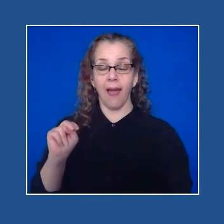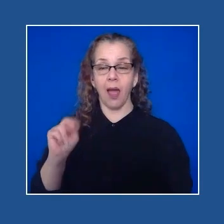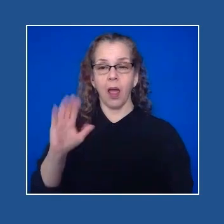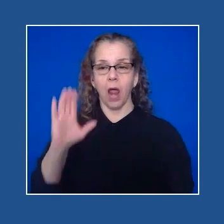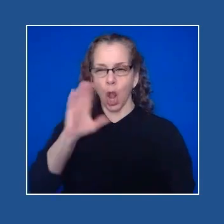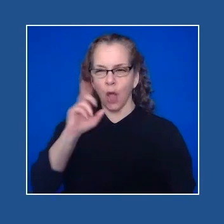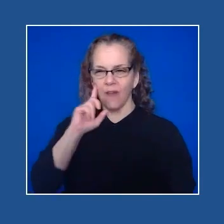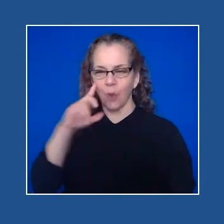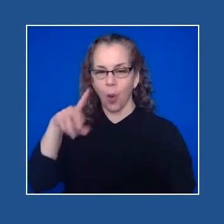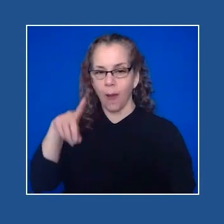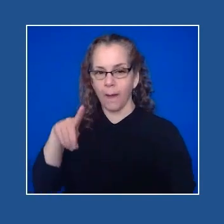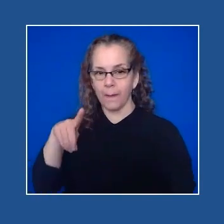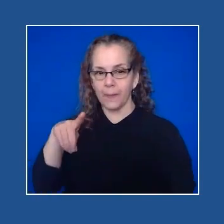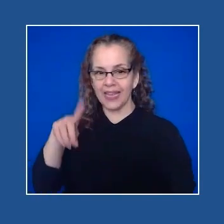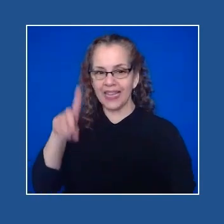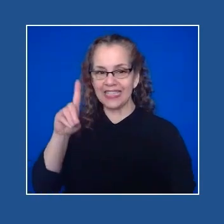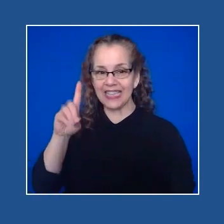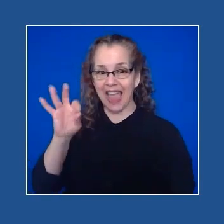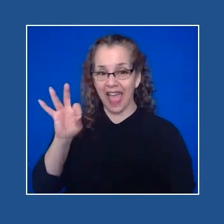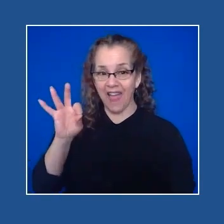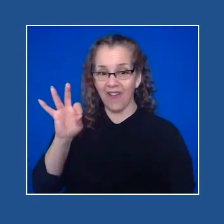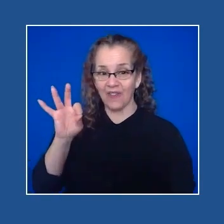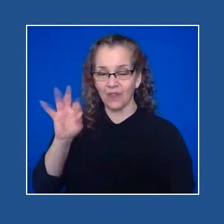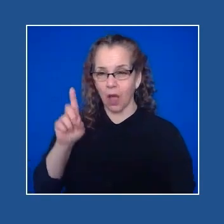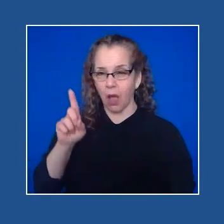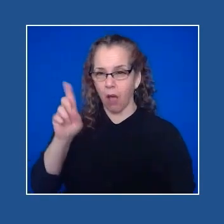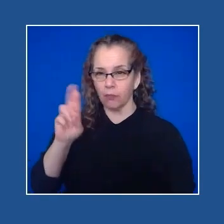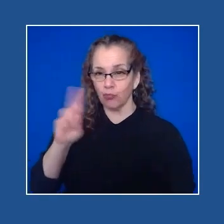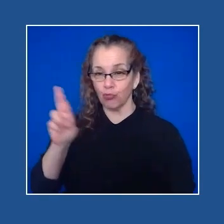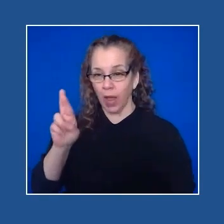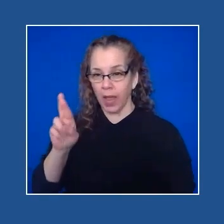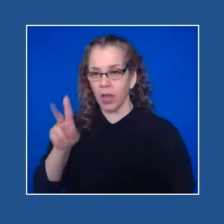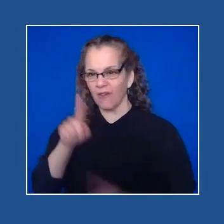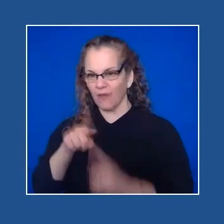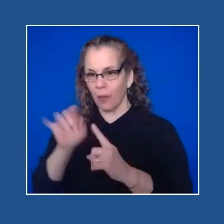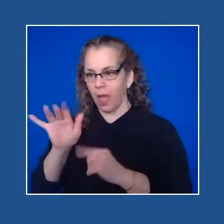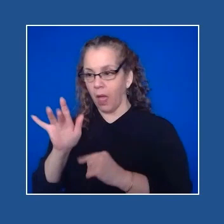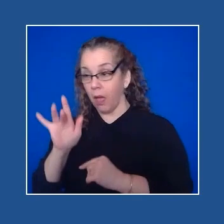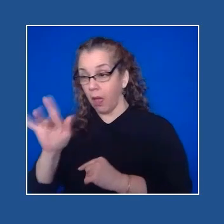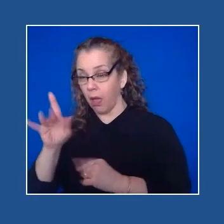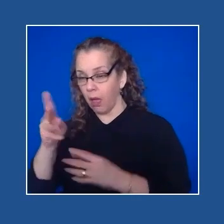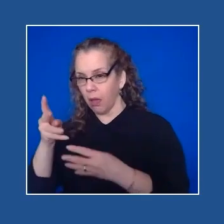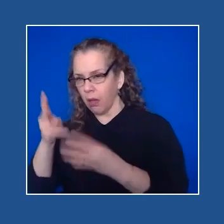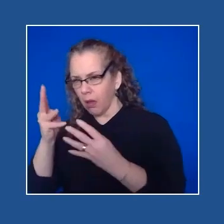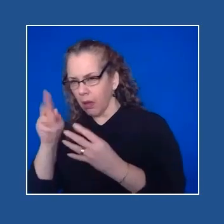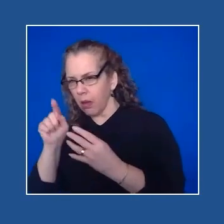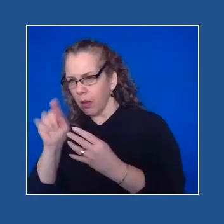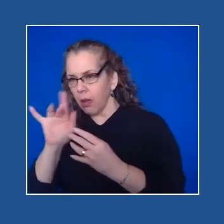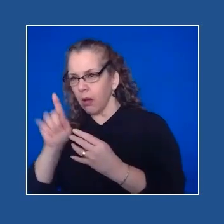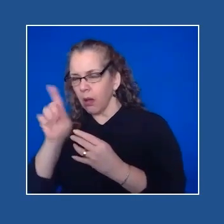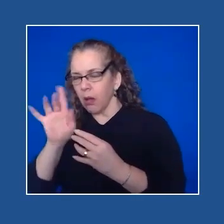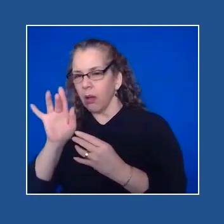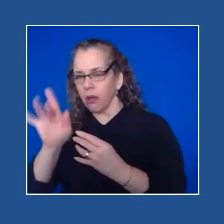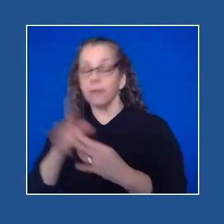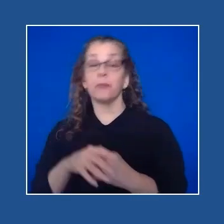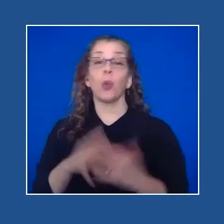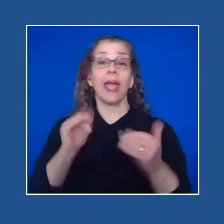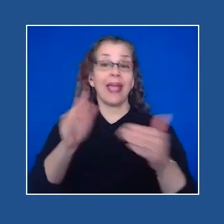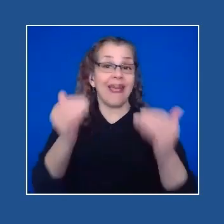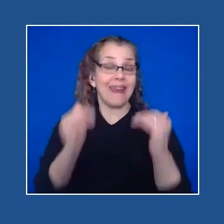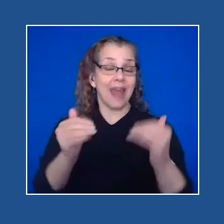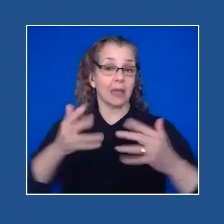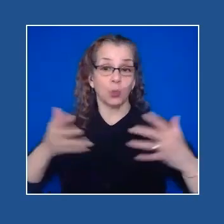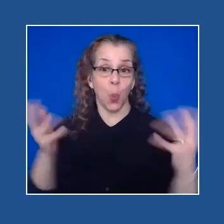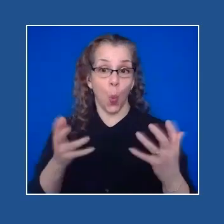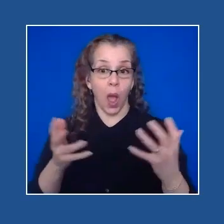icon in the top right-hand corner, and you should be able to download it that way. So next up is our lightning round. For those of you who